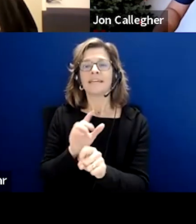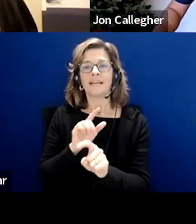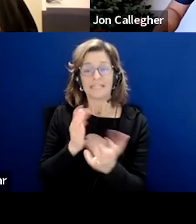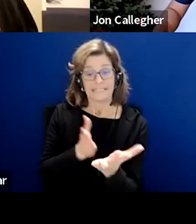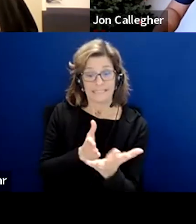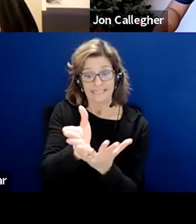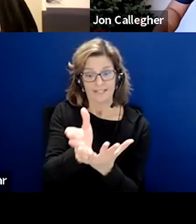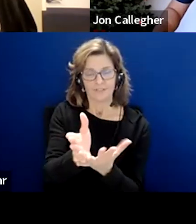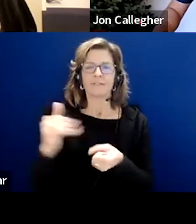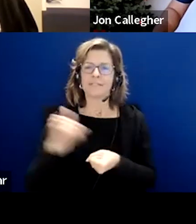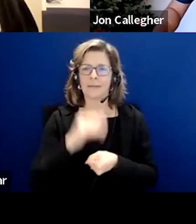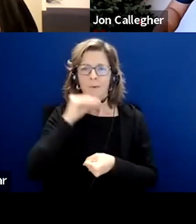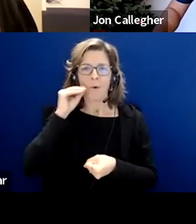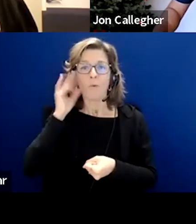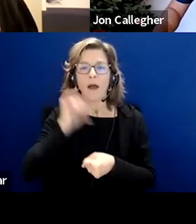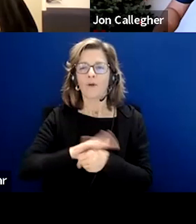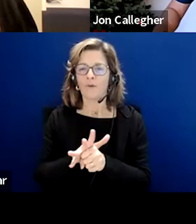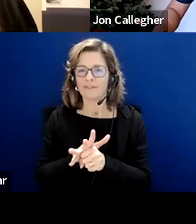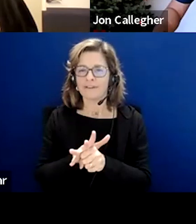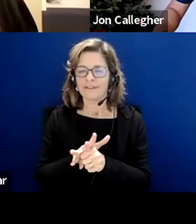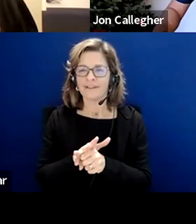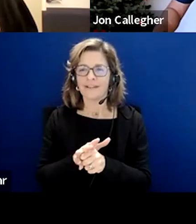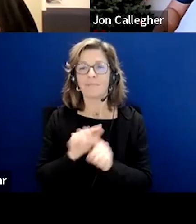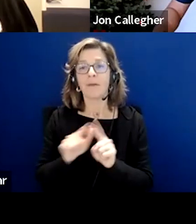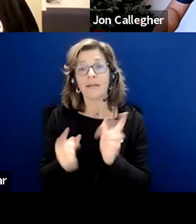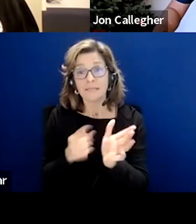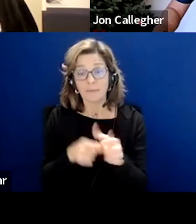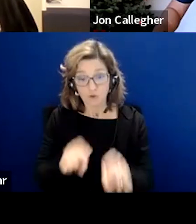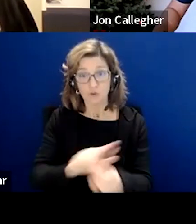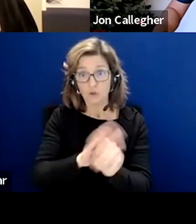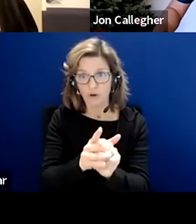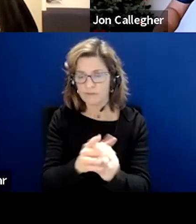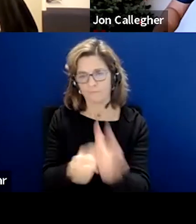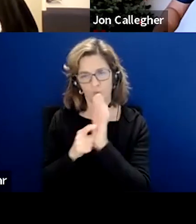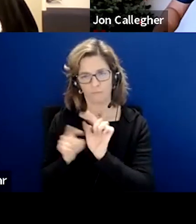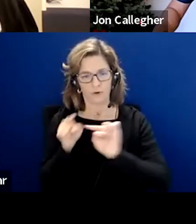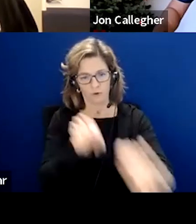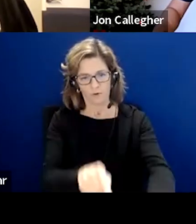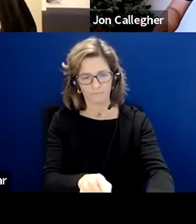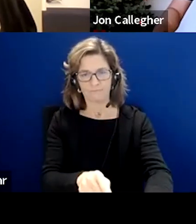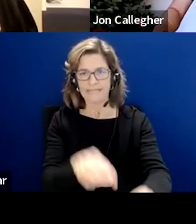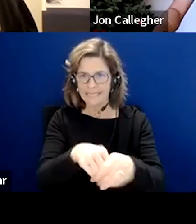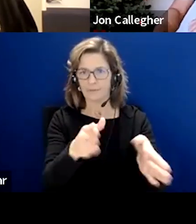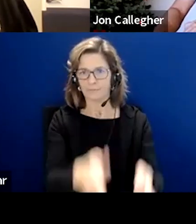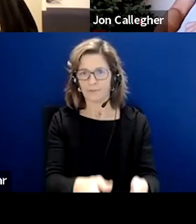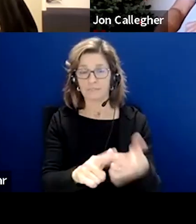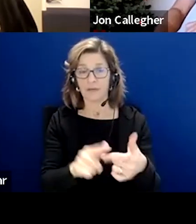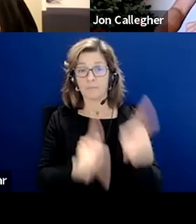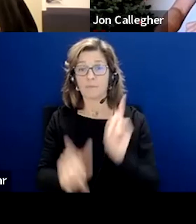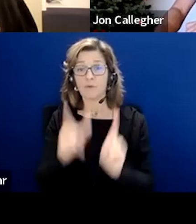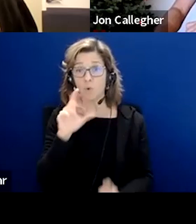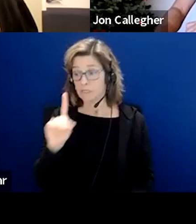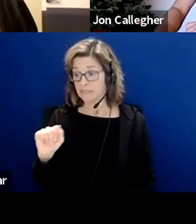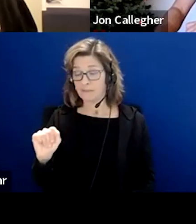But during the pandemic, other people had no choice but to be in person. And for the population of persons with disabilities, that